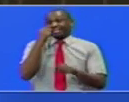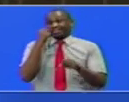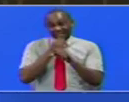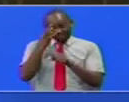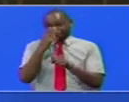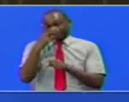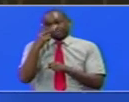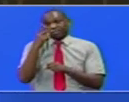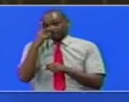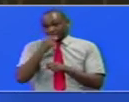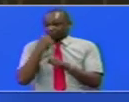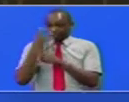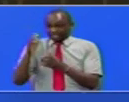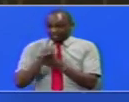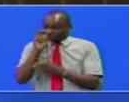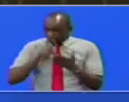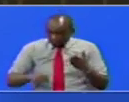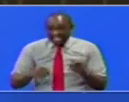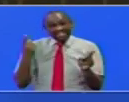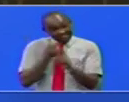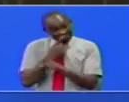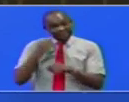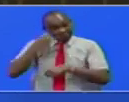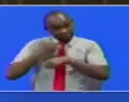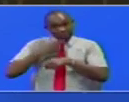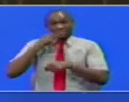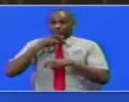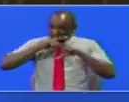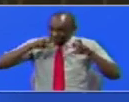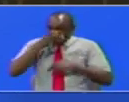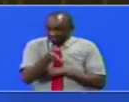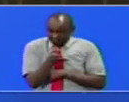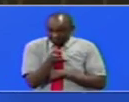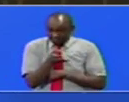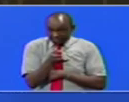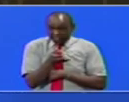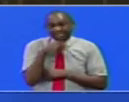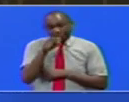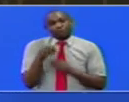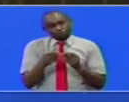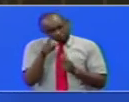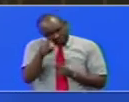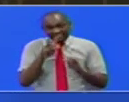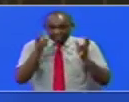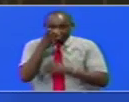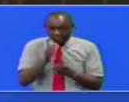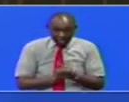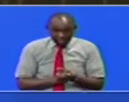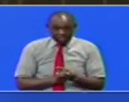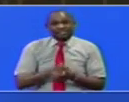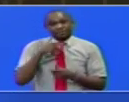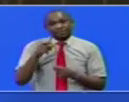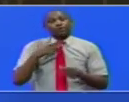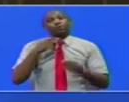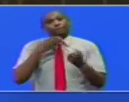to 2014, and we saw various institutions charged with investigating the matter tackle the issues. One was to do